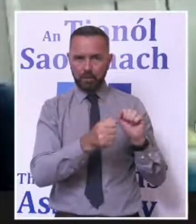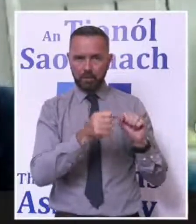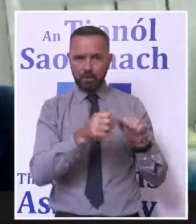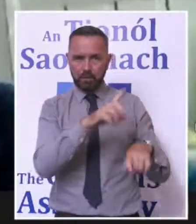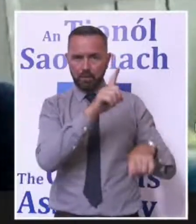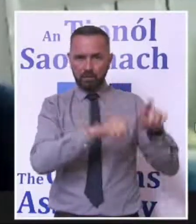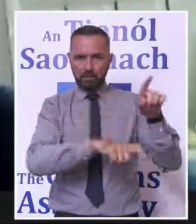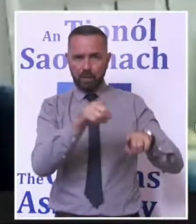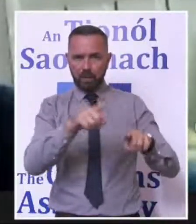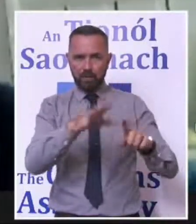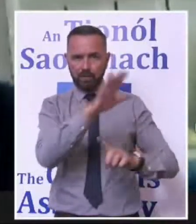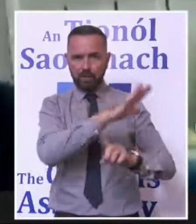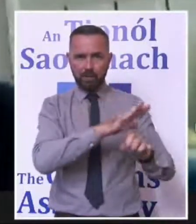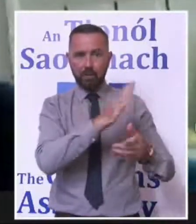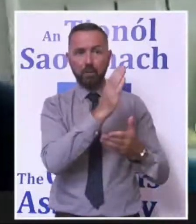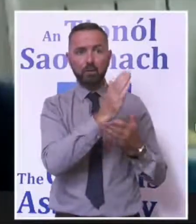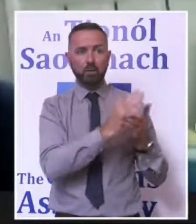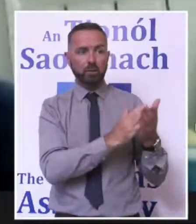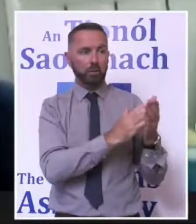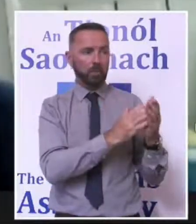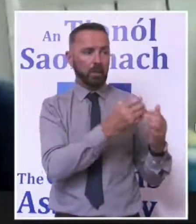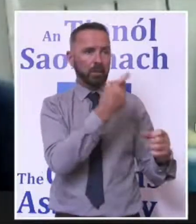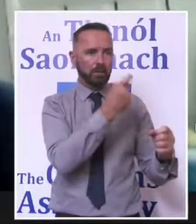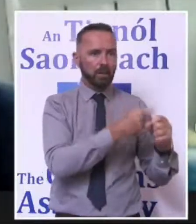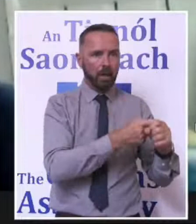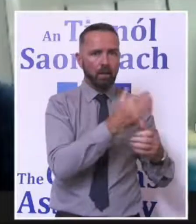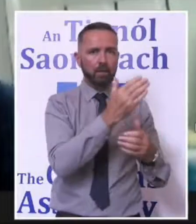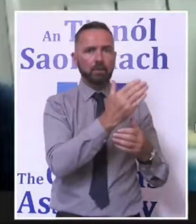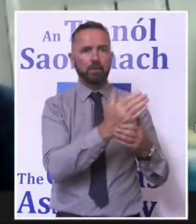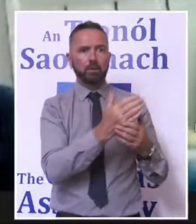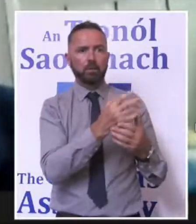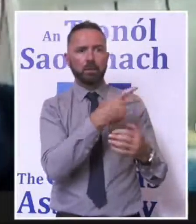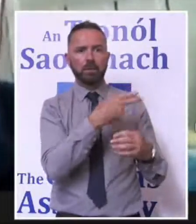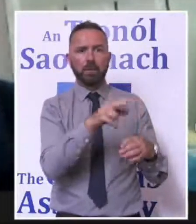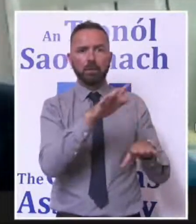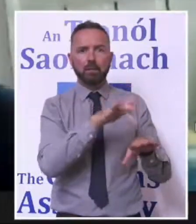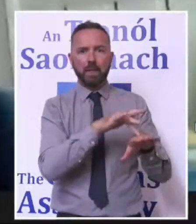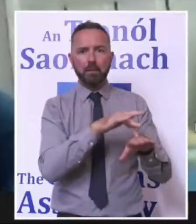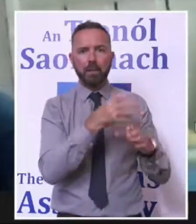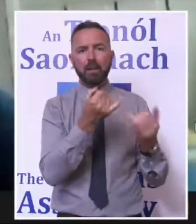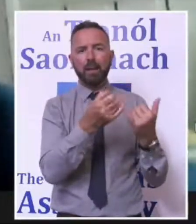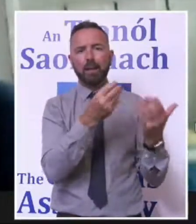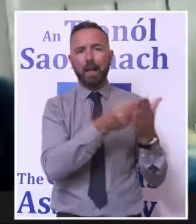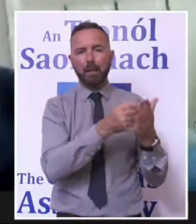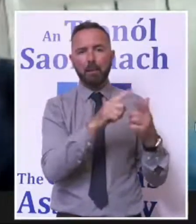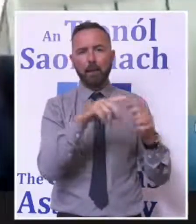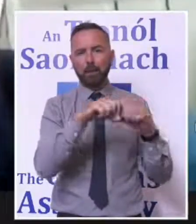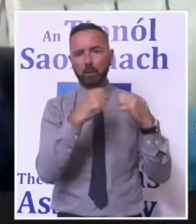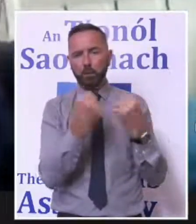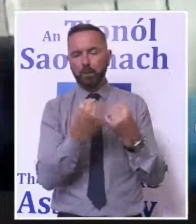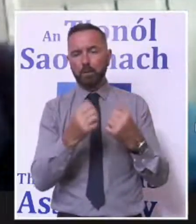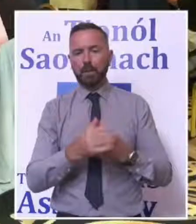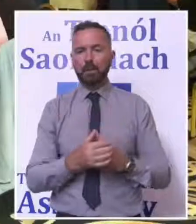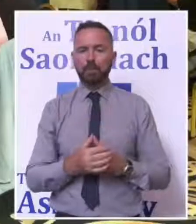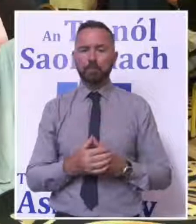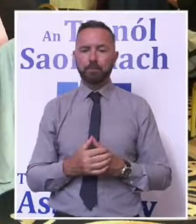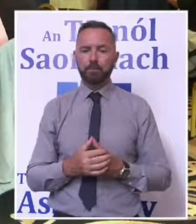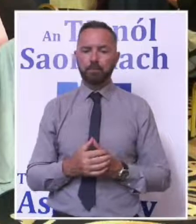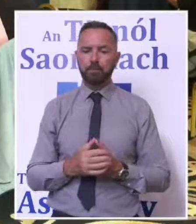of areas, some of which are bricks and mortar, some of which are less tangible, economic, social and culture.